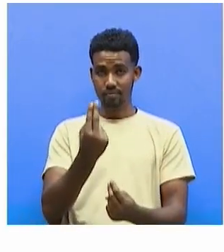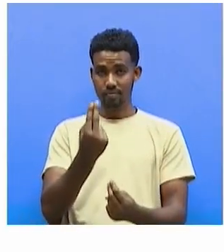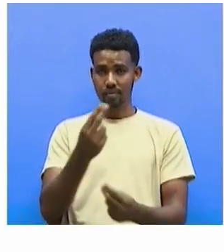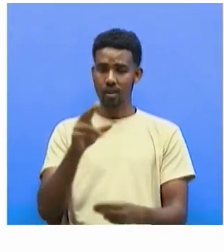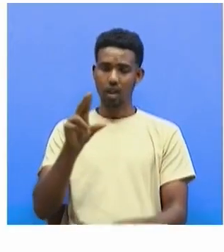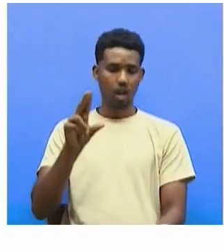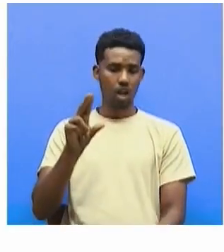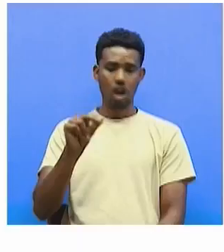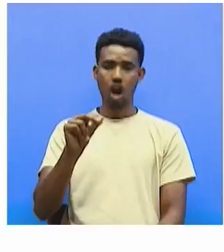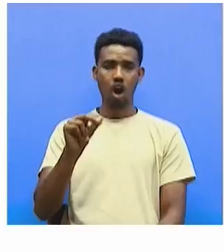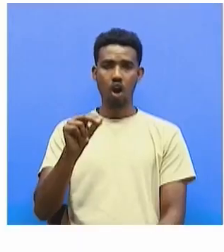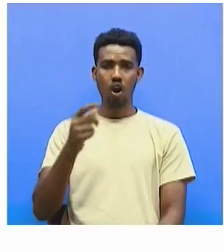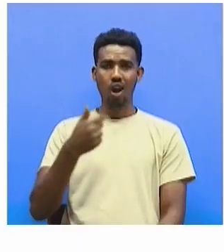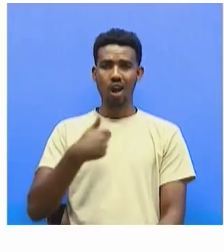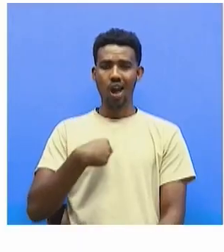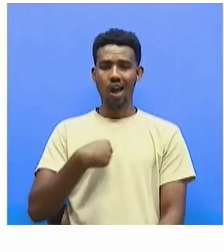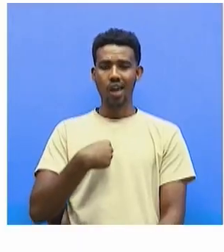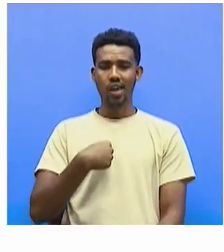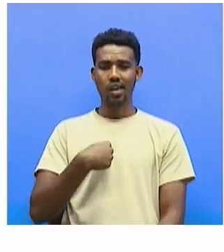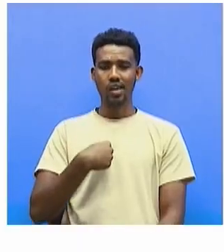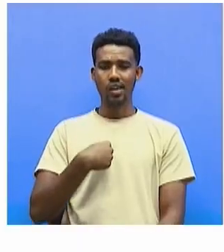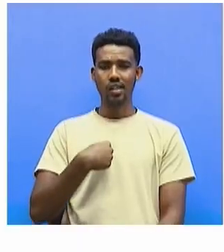Comma. I